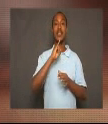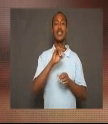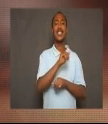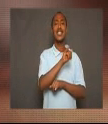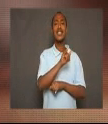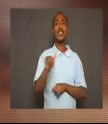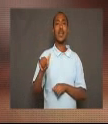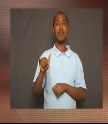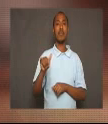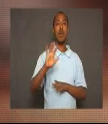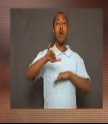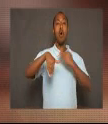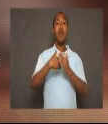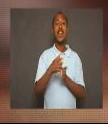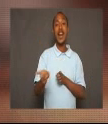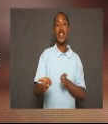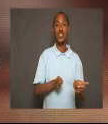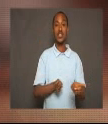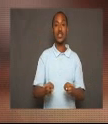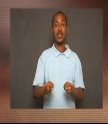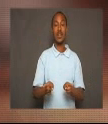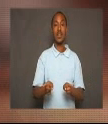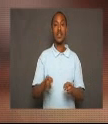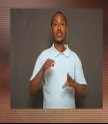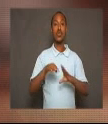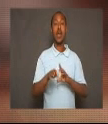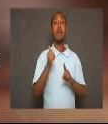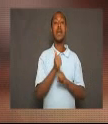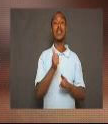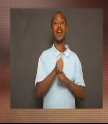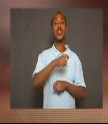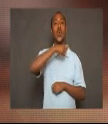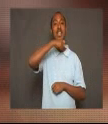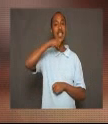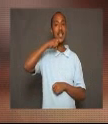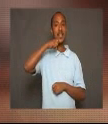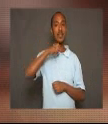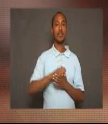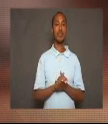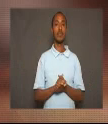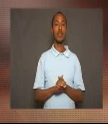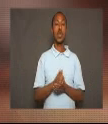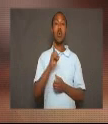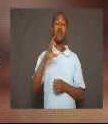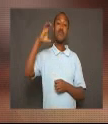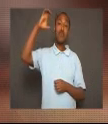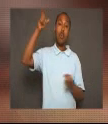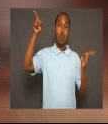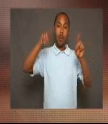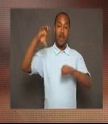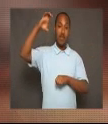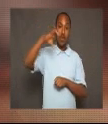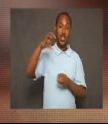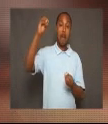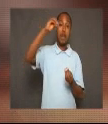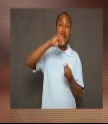in all directions throughout a metal solid. When force is applied to a